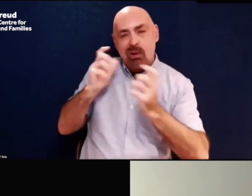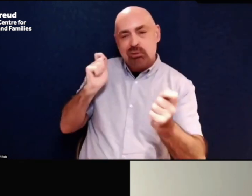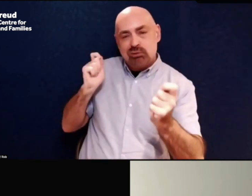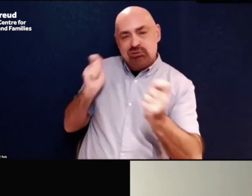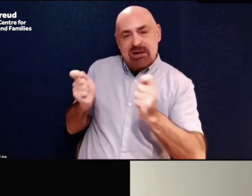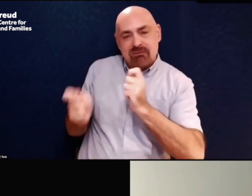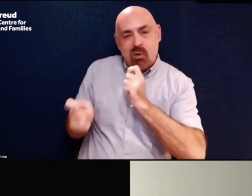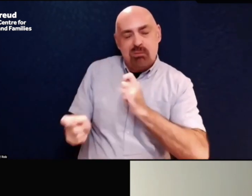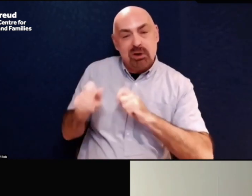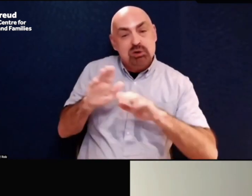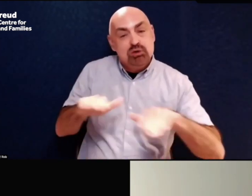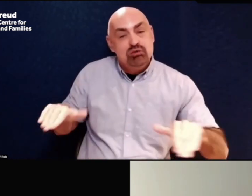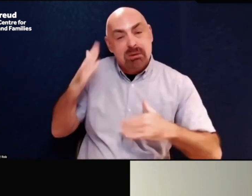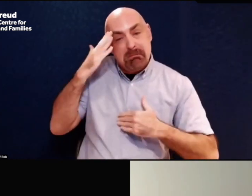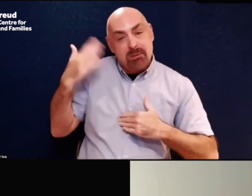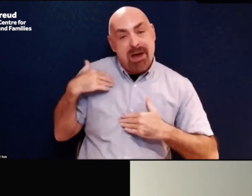families' mental health in the UK?